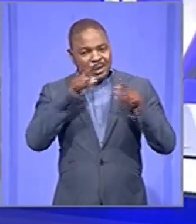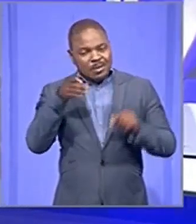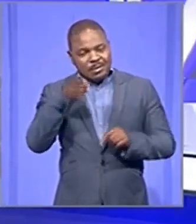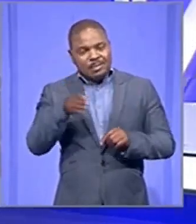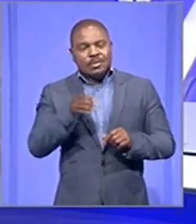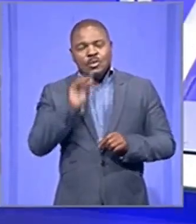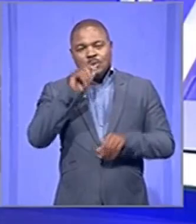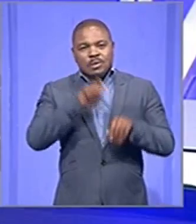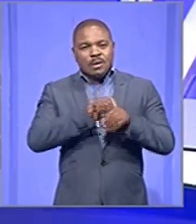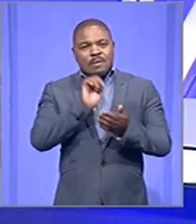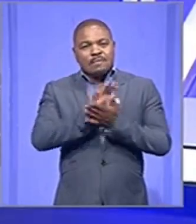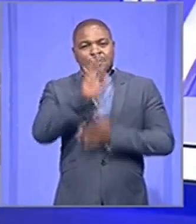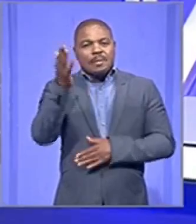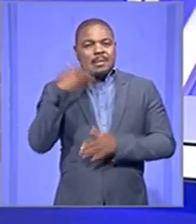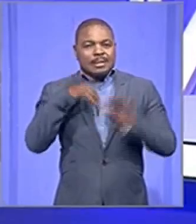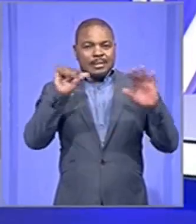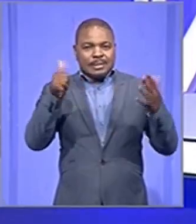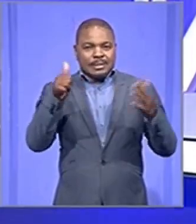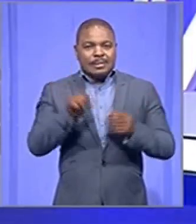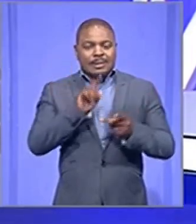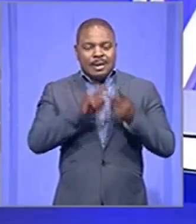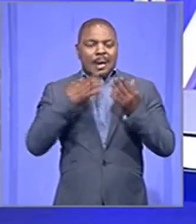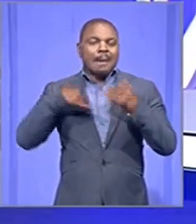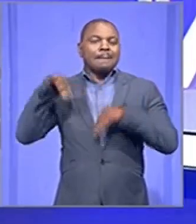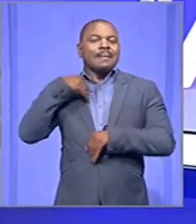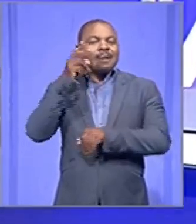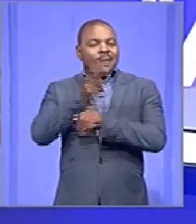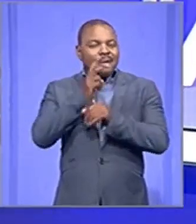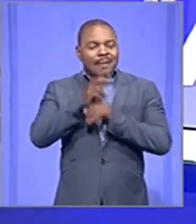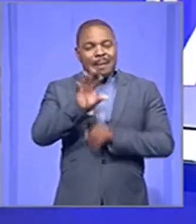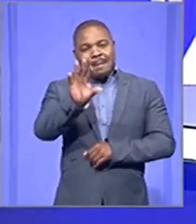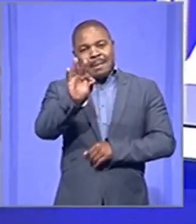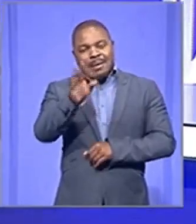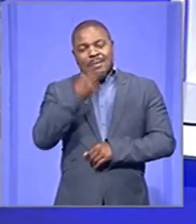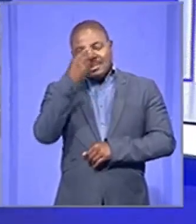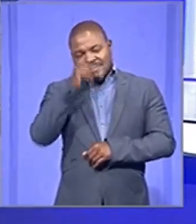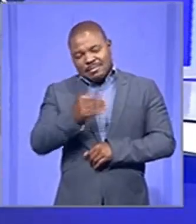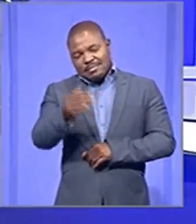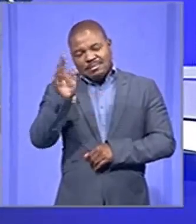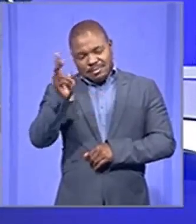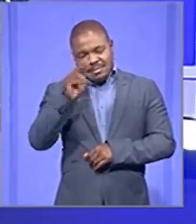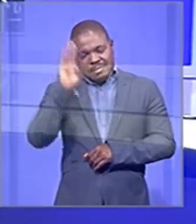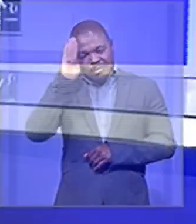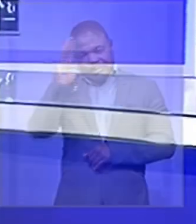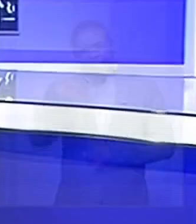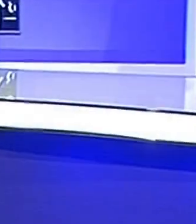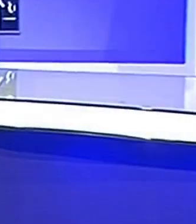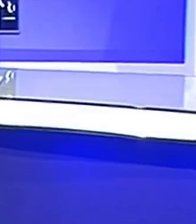6:15 thapama tsa Sesotho di tla be di hutla hape ka Mantaha ya tsa go nyetlang ga ya teng.